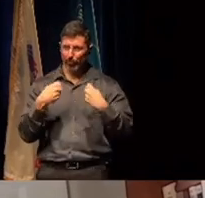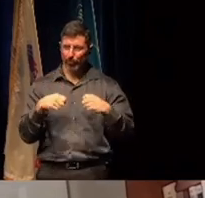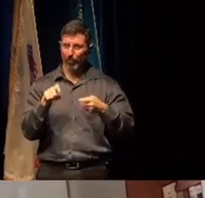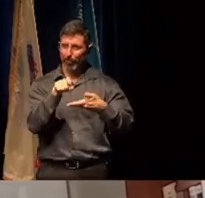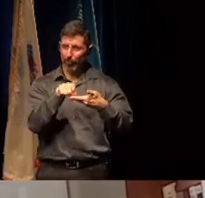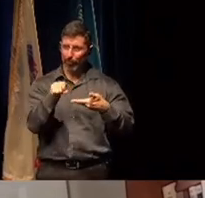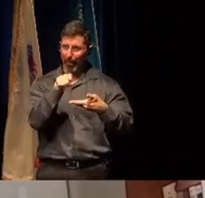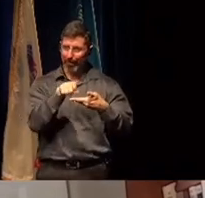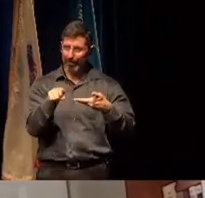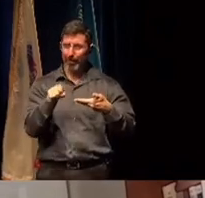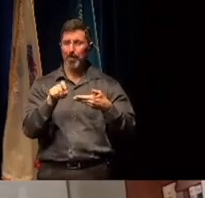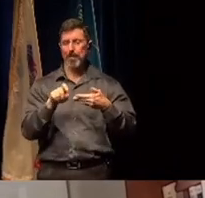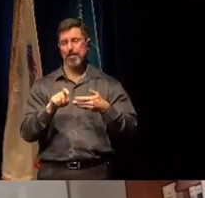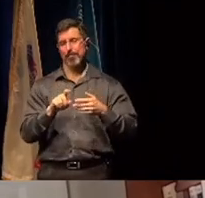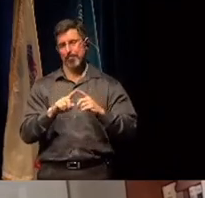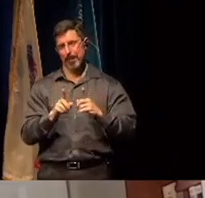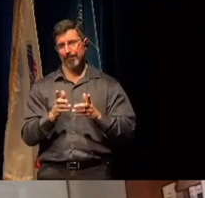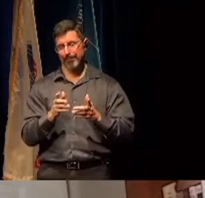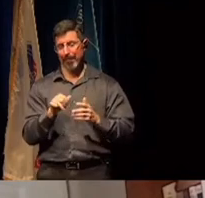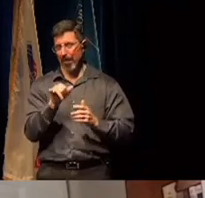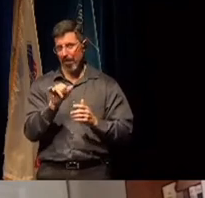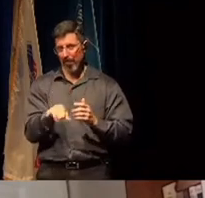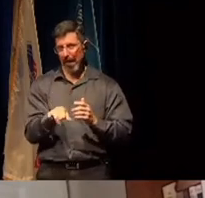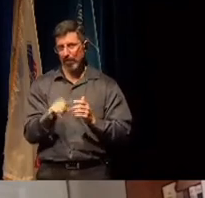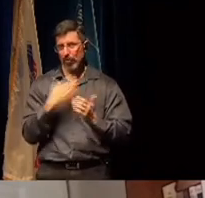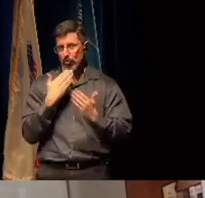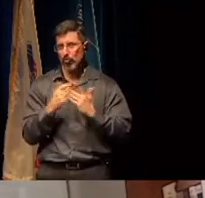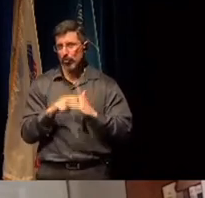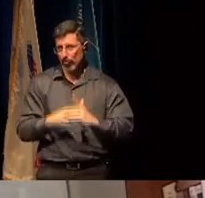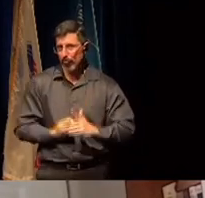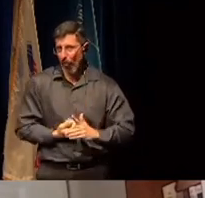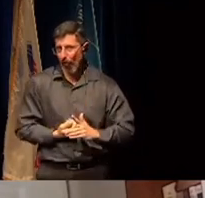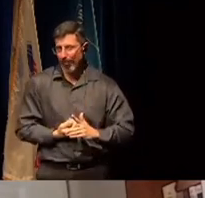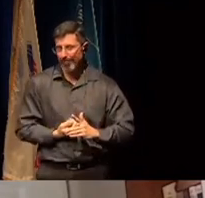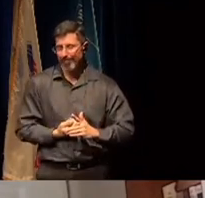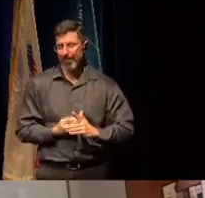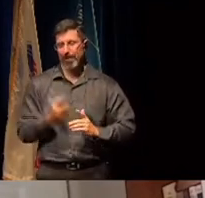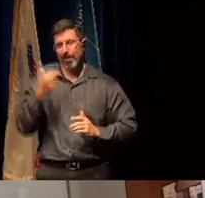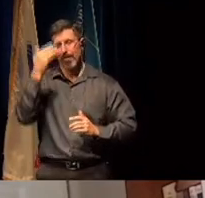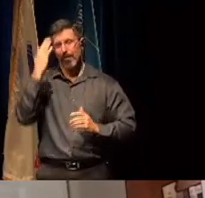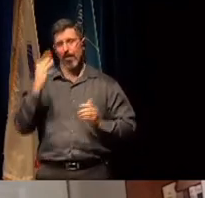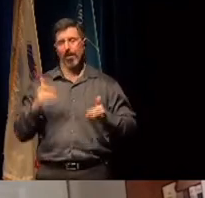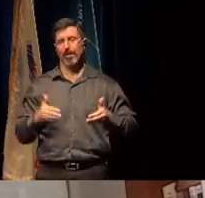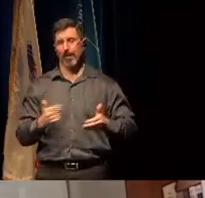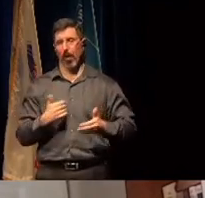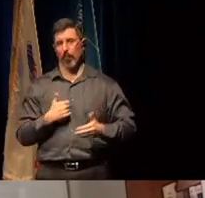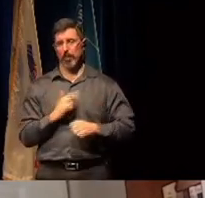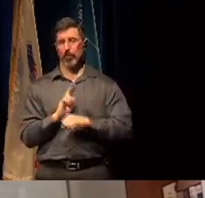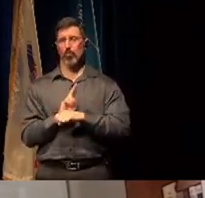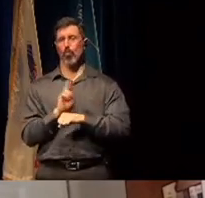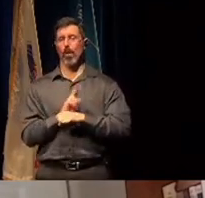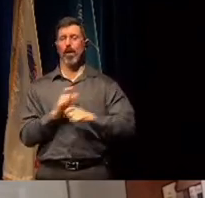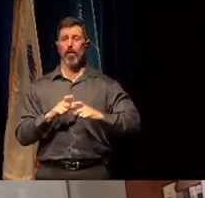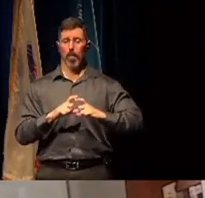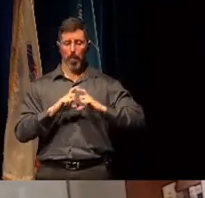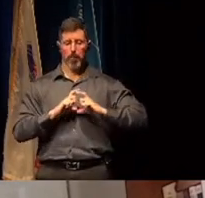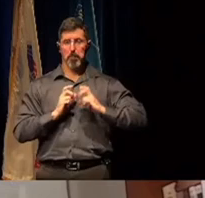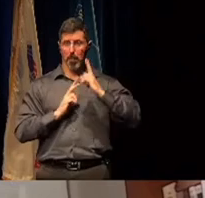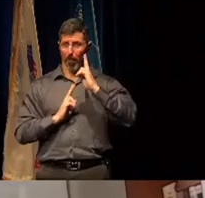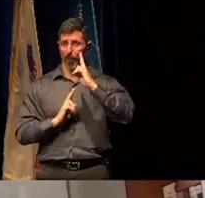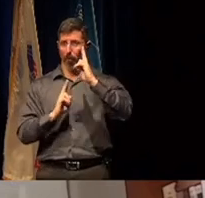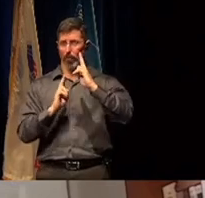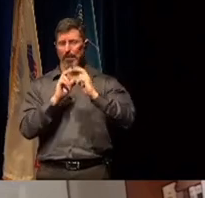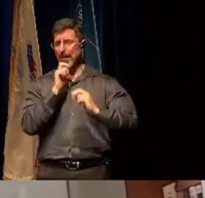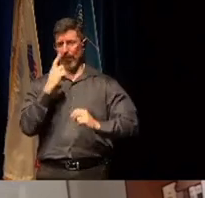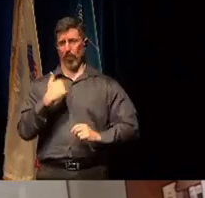any message I would like to write. God has allowed me to wear the Medal of Honor, not for anything I have done, but for